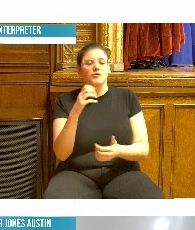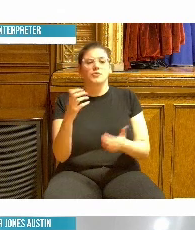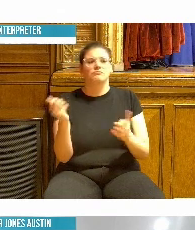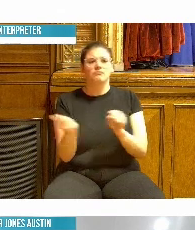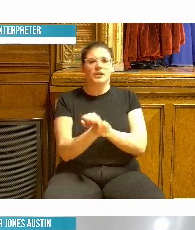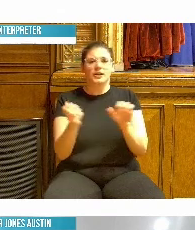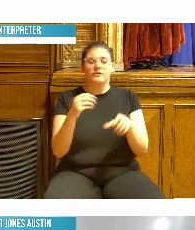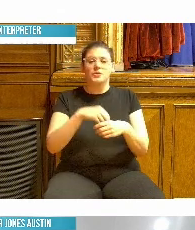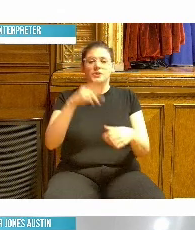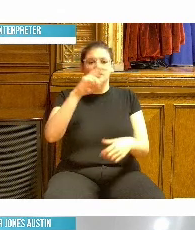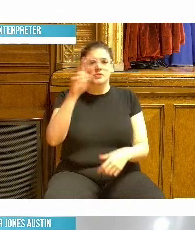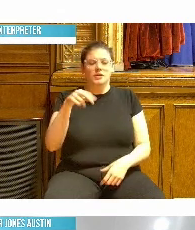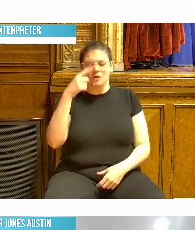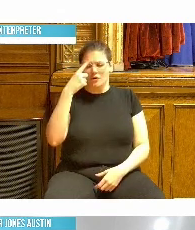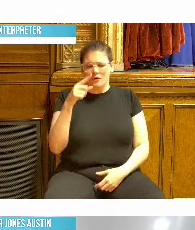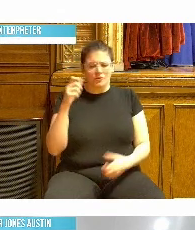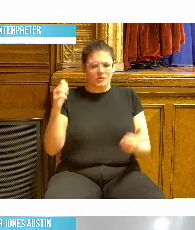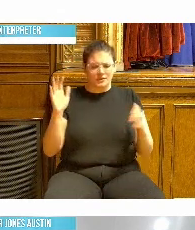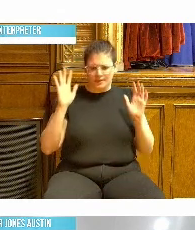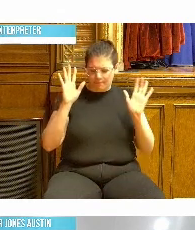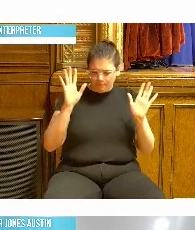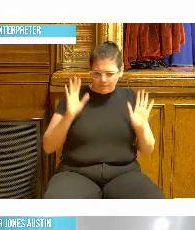an amazing, powerful